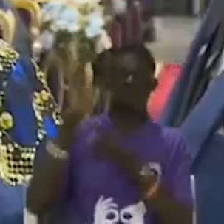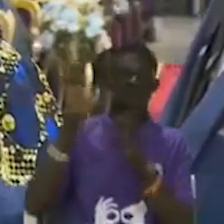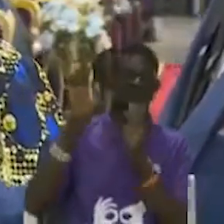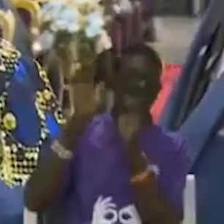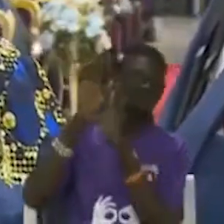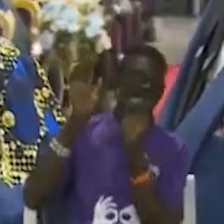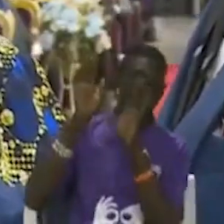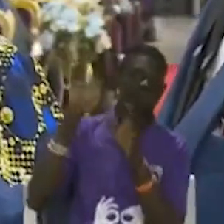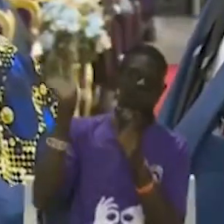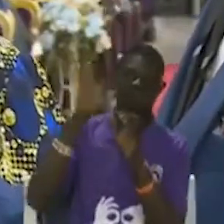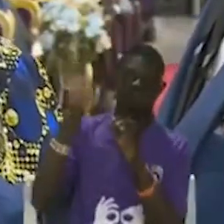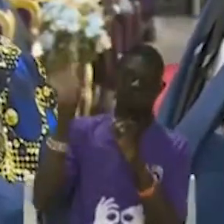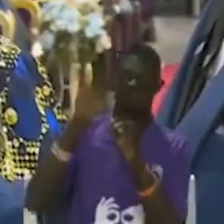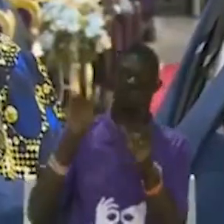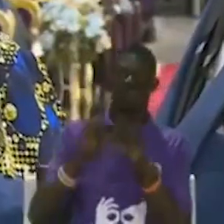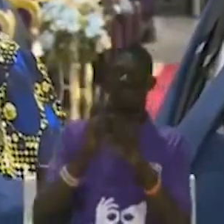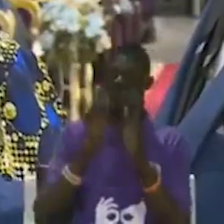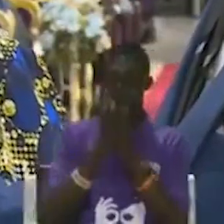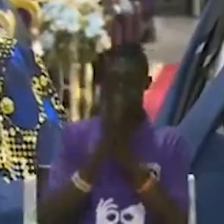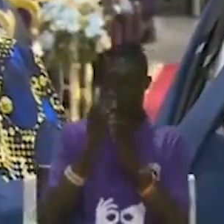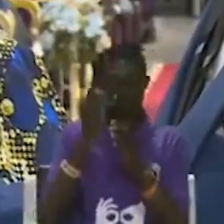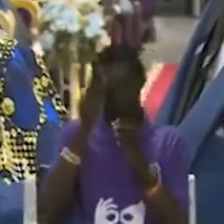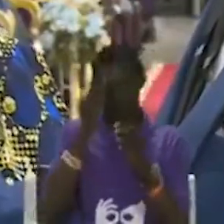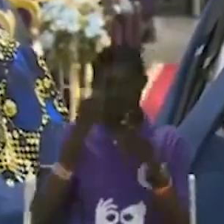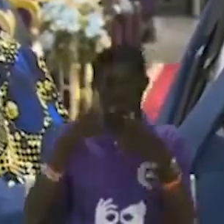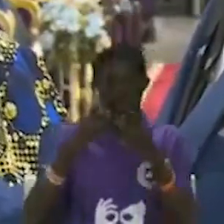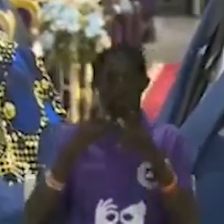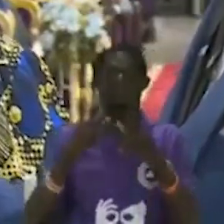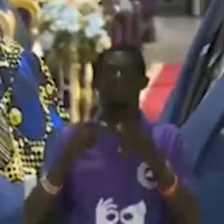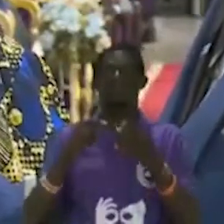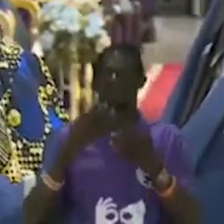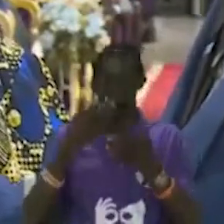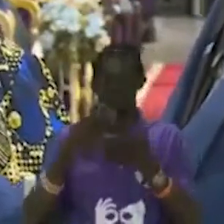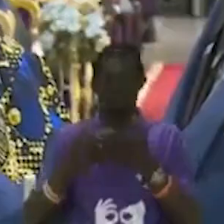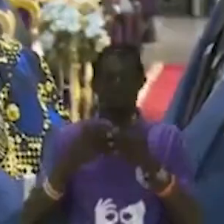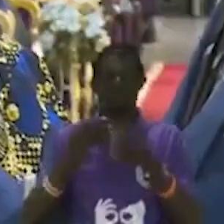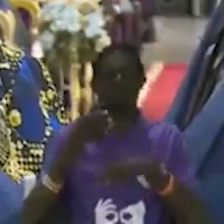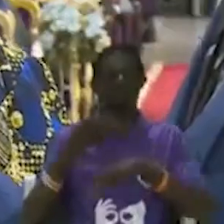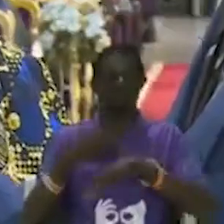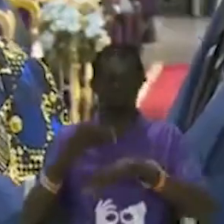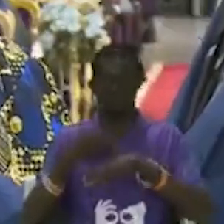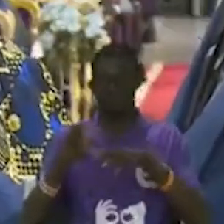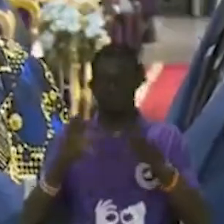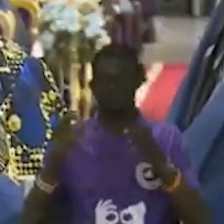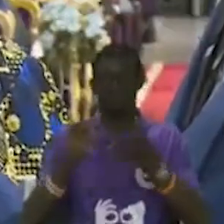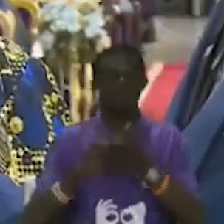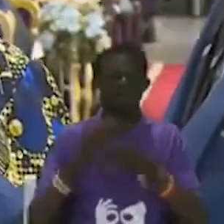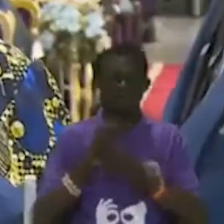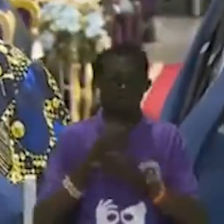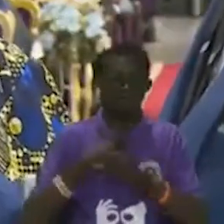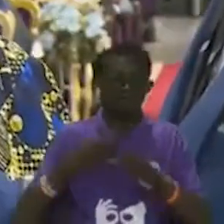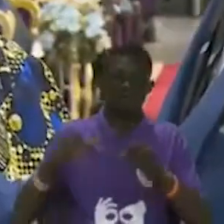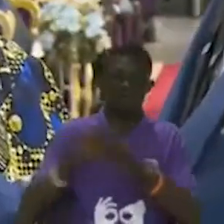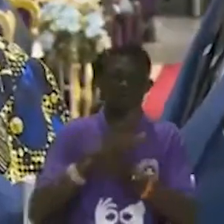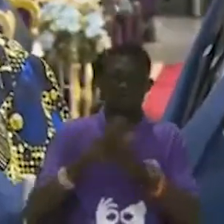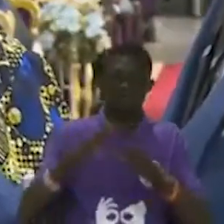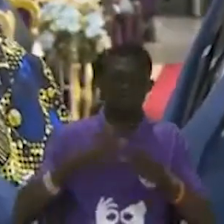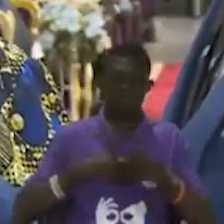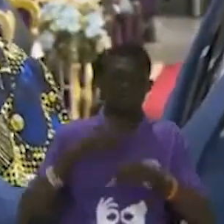I did that, I was praying, Father, let good messages that will make me fulfill my